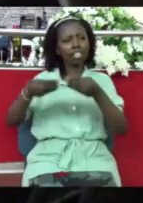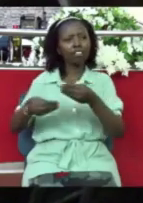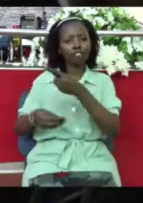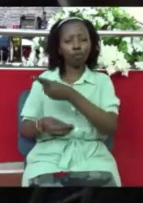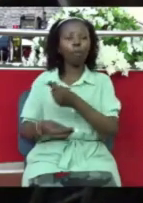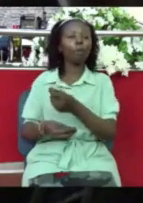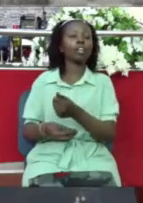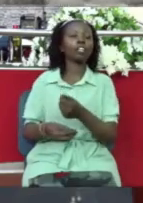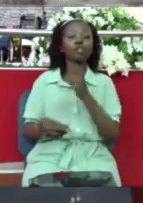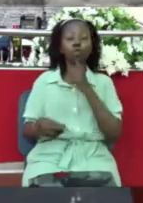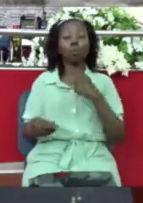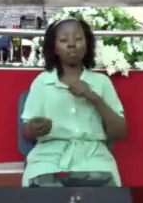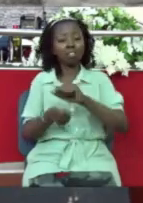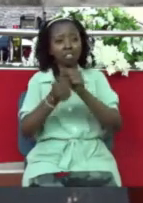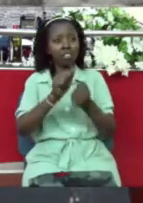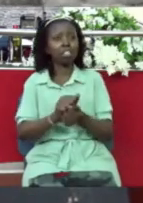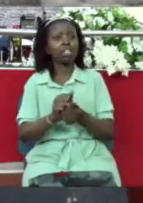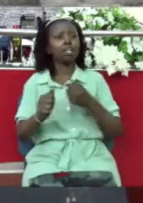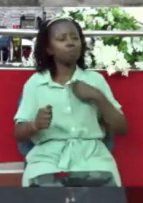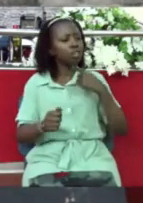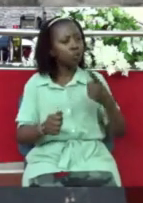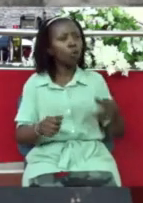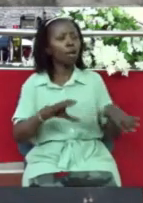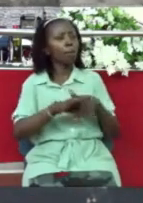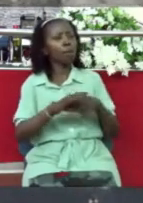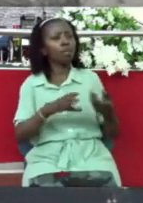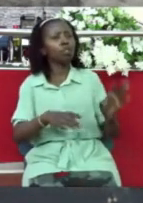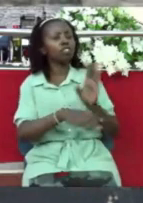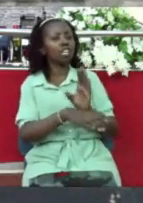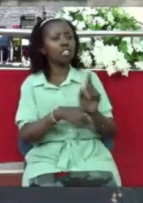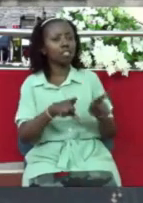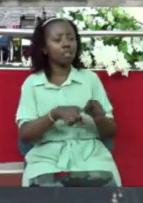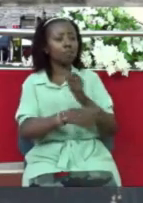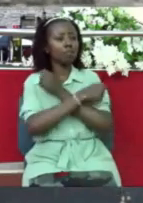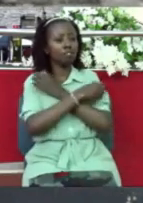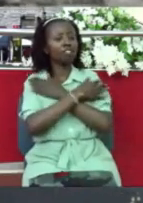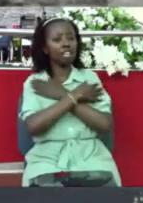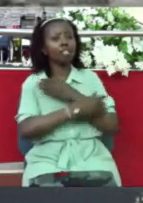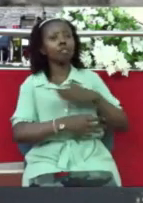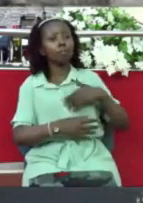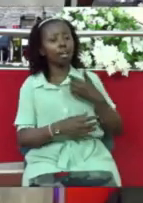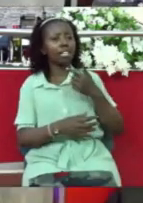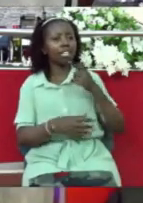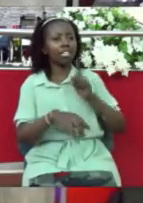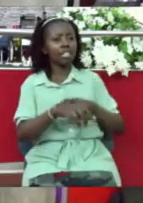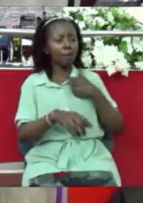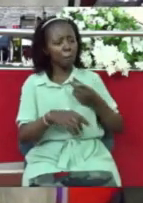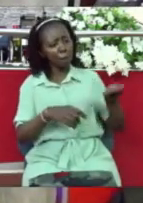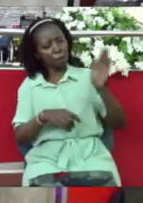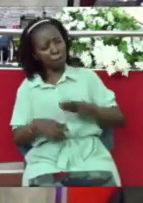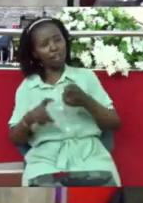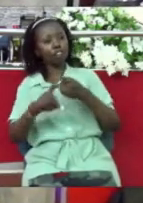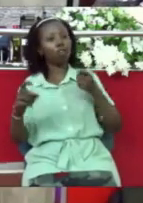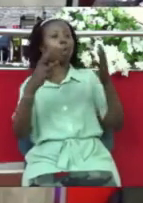I changed. Nikabadilisha lugha yangu. I told the members of this church and my friends. Nikamwambia watu wa kanisa hili. When I come back,